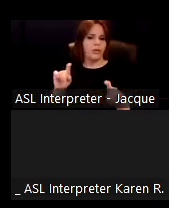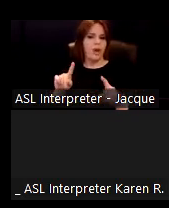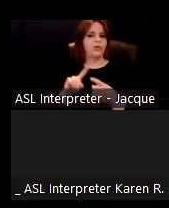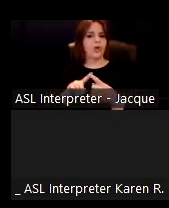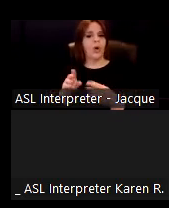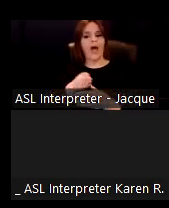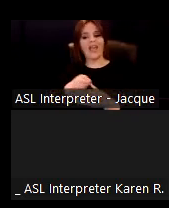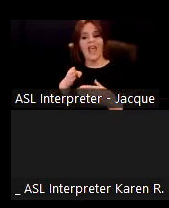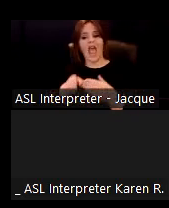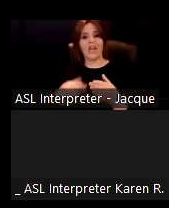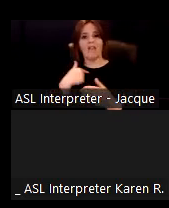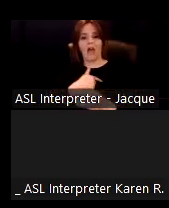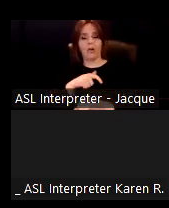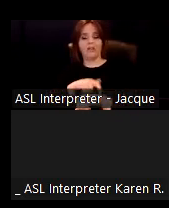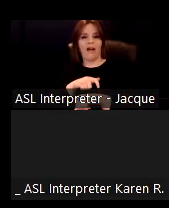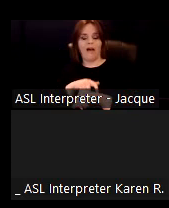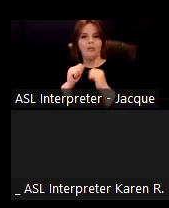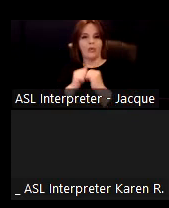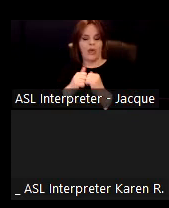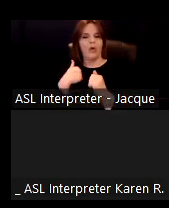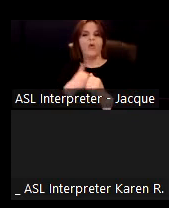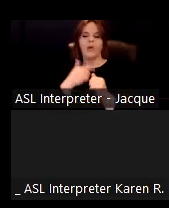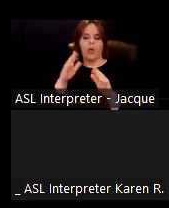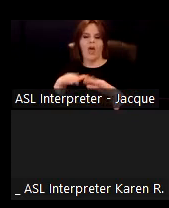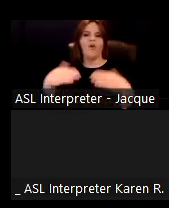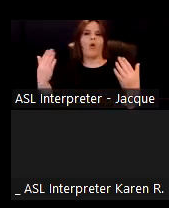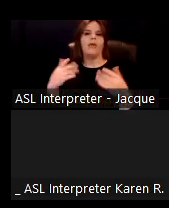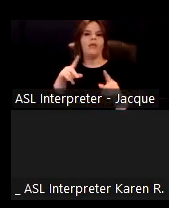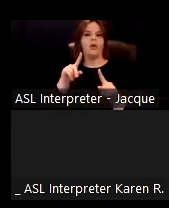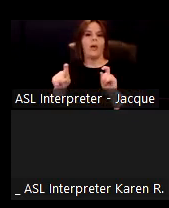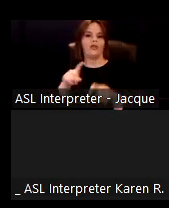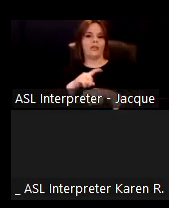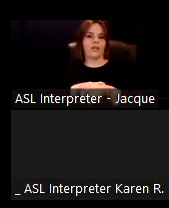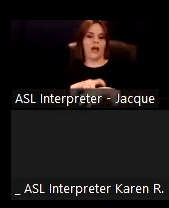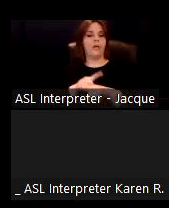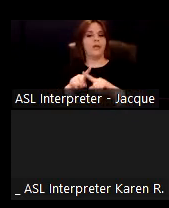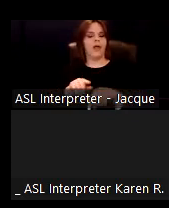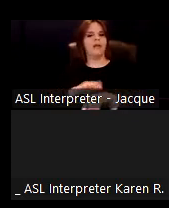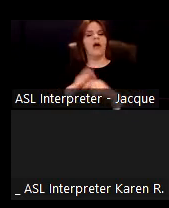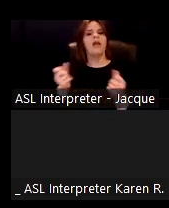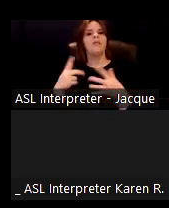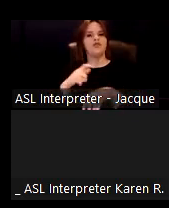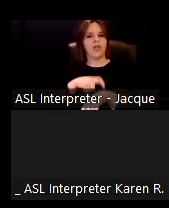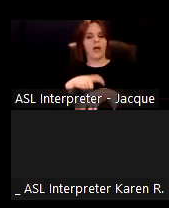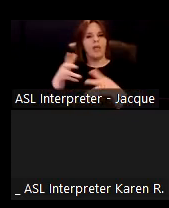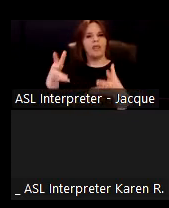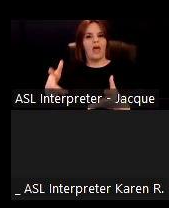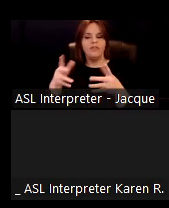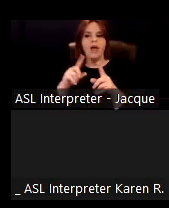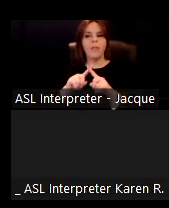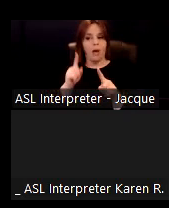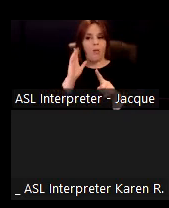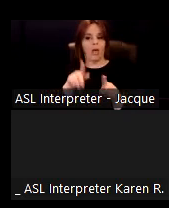our time together, we'll have kind of open question time, depending on how much time we have left. But we'll also